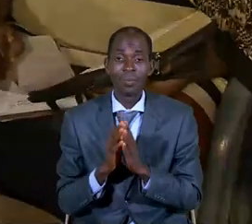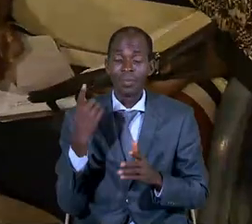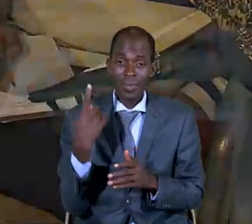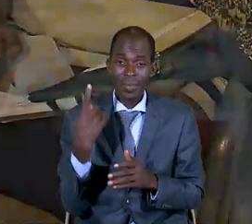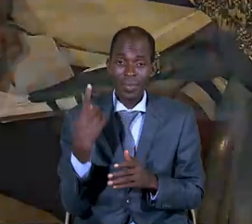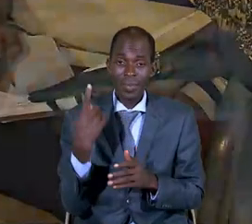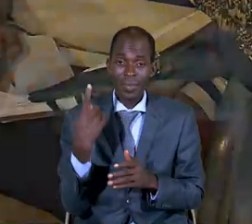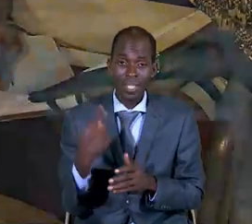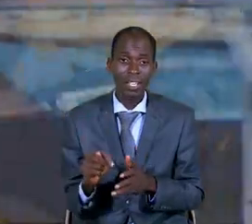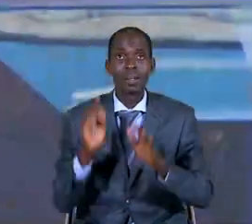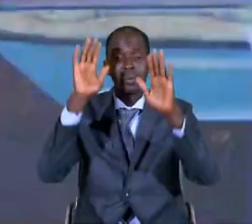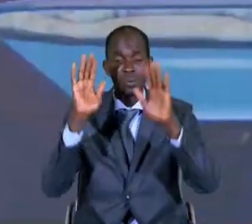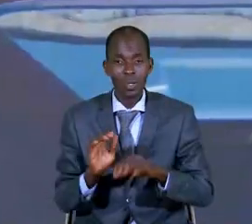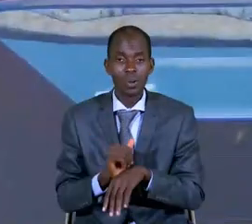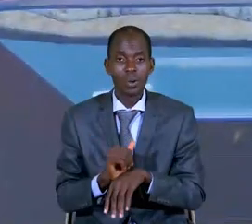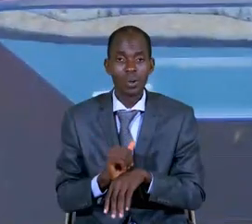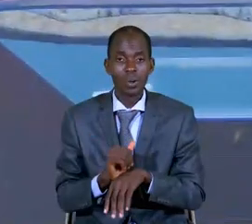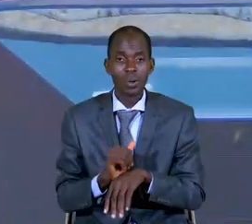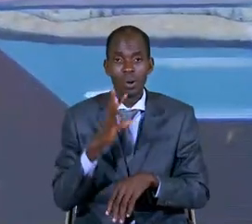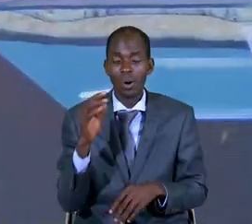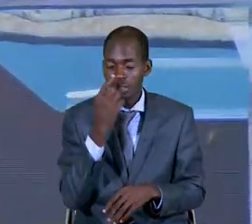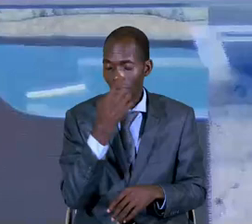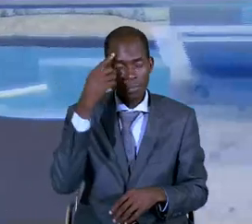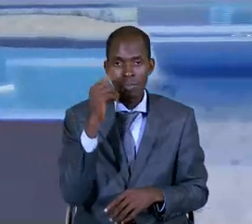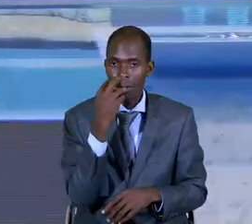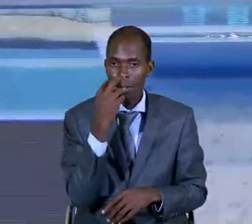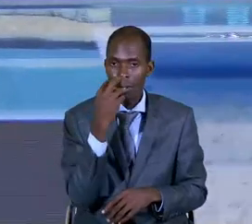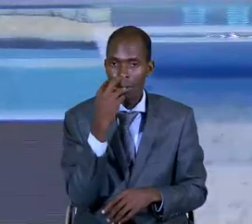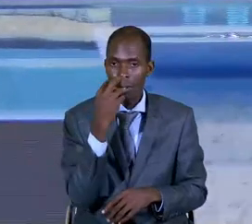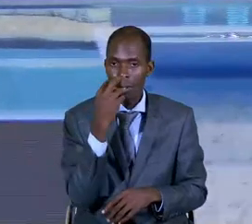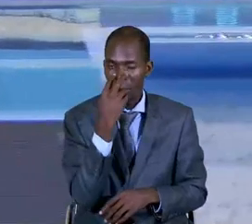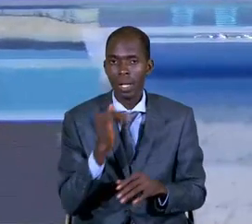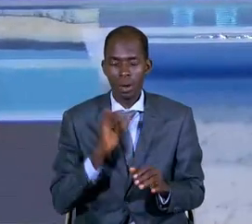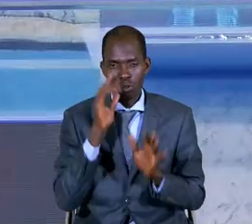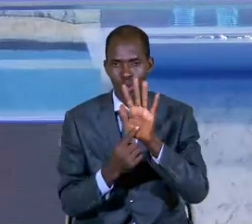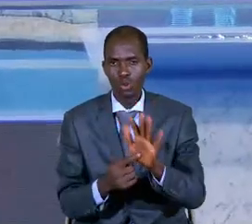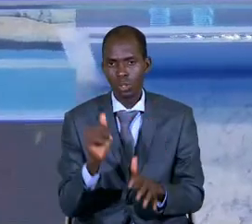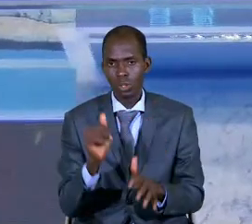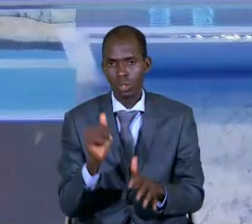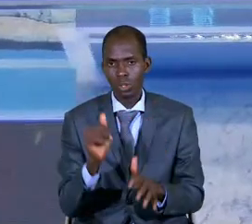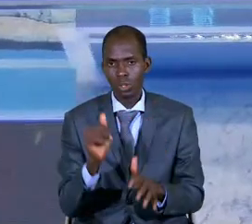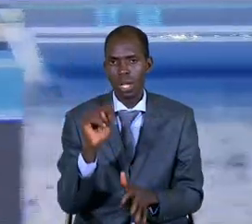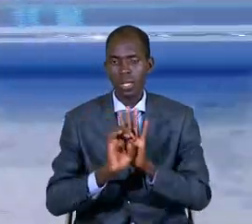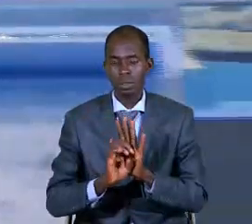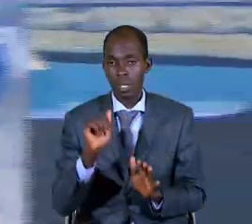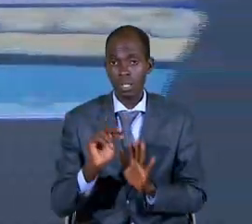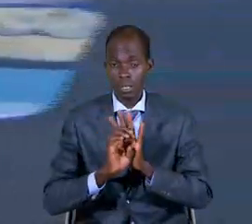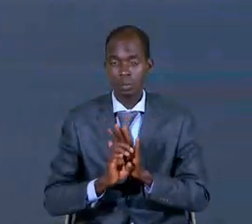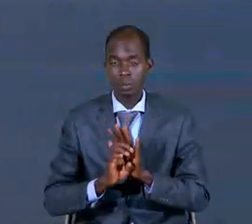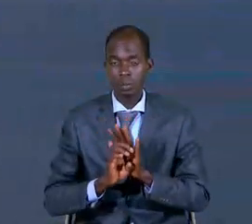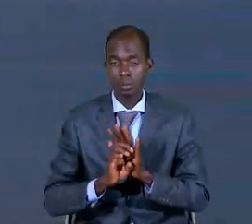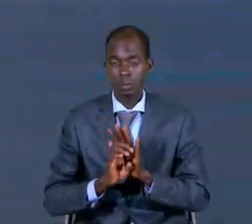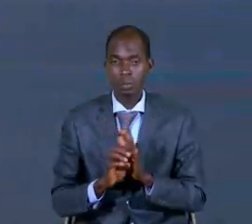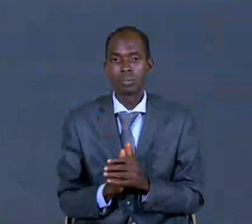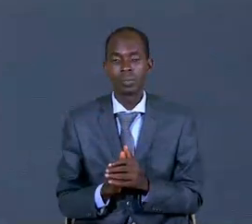miracle of sight for the blind. Let me show you an example. This is an example that